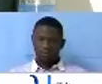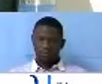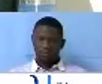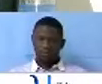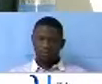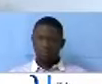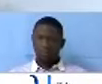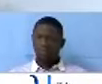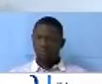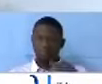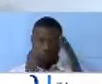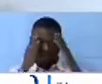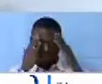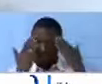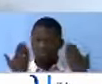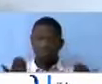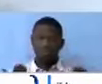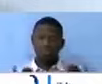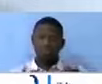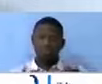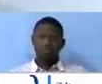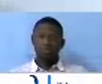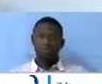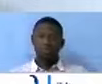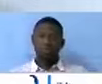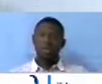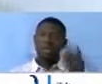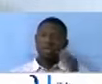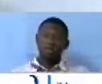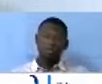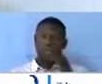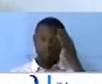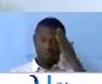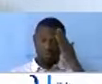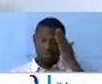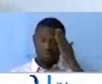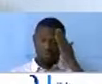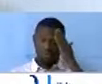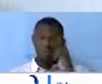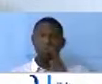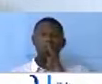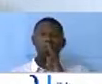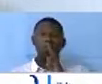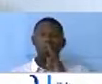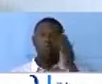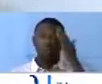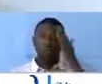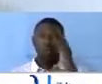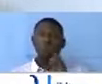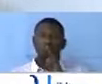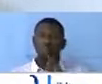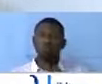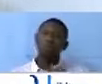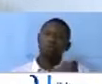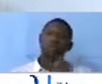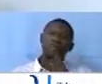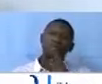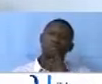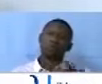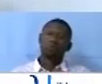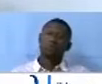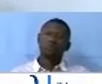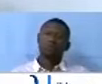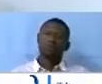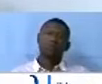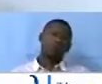ko xam xam ko dé. Well, if you don't know, then who would know? Yow dé boko xamul xawma kana koy xam. Some other person